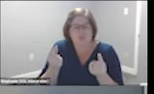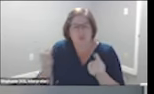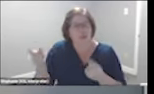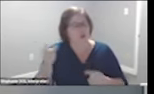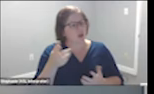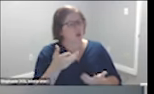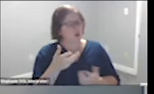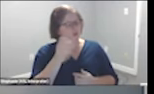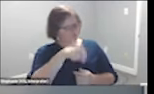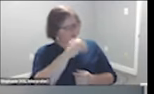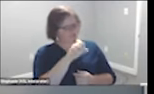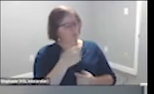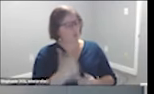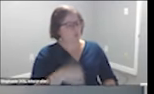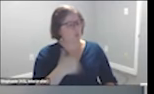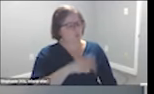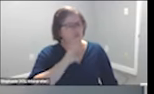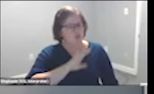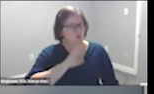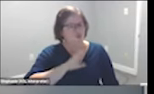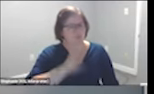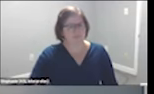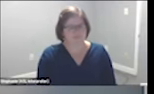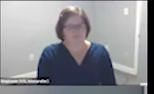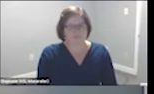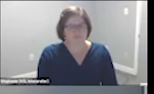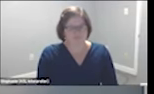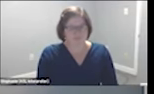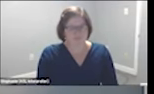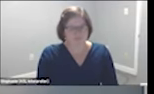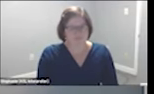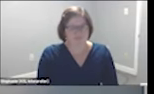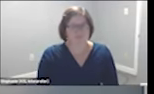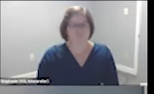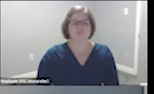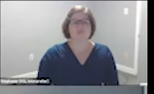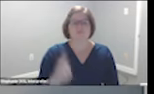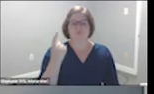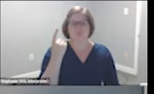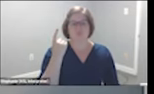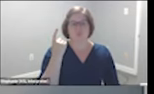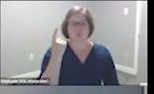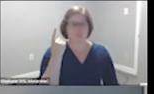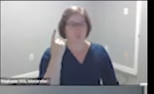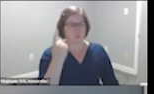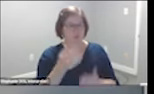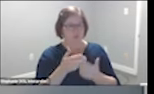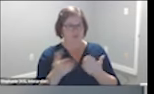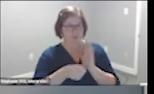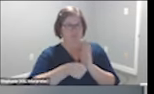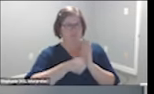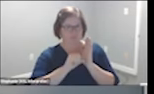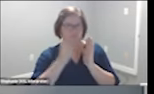Yeah, so that sounds really frustrating. And I think something that is highlighted for any oppressed group is that the